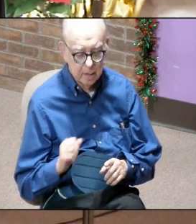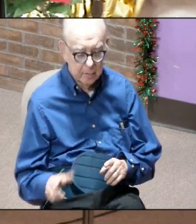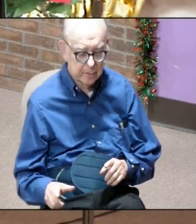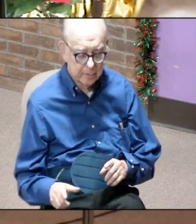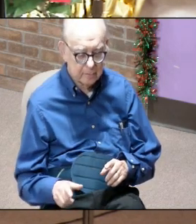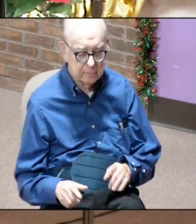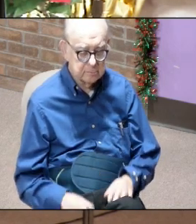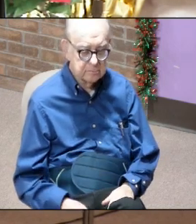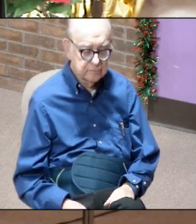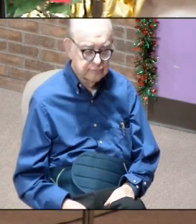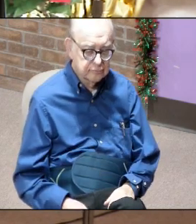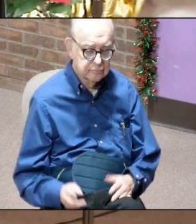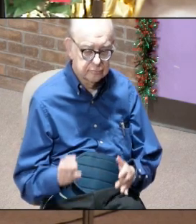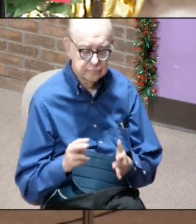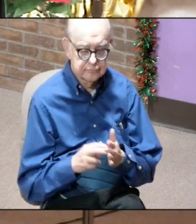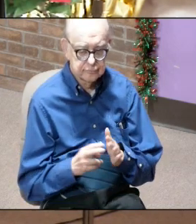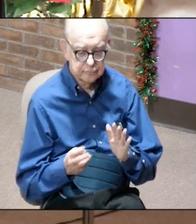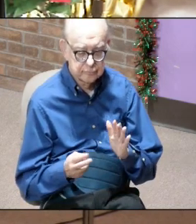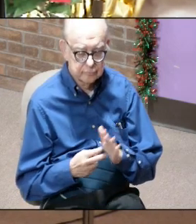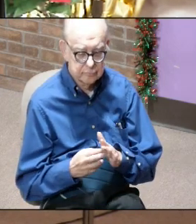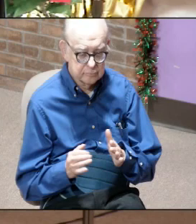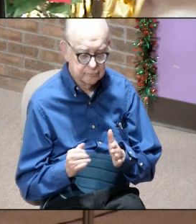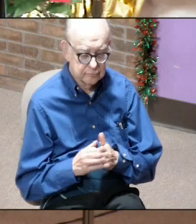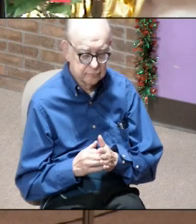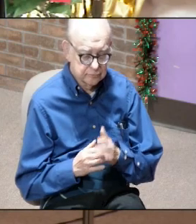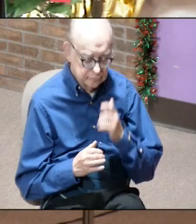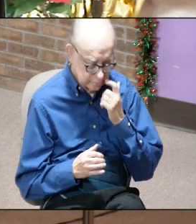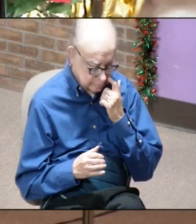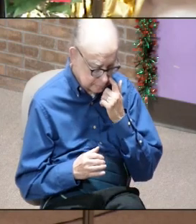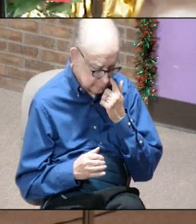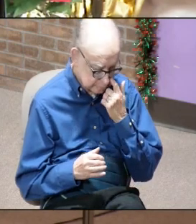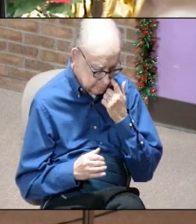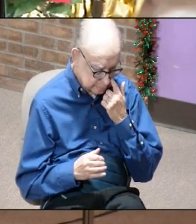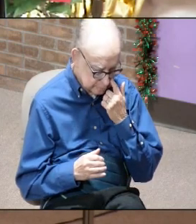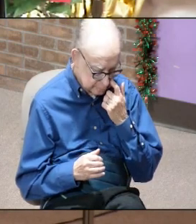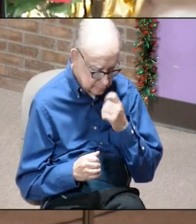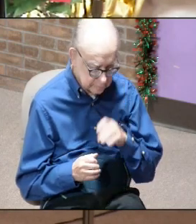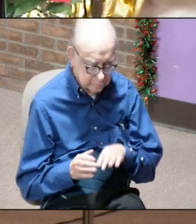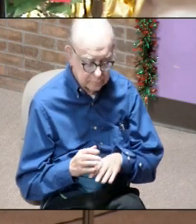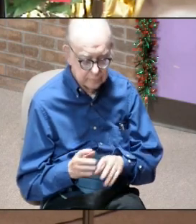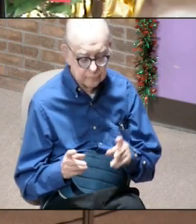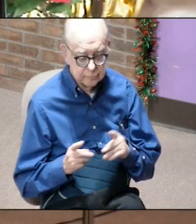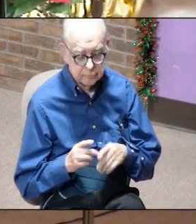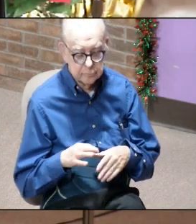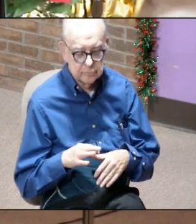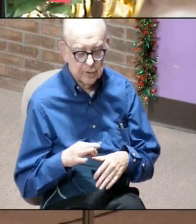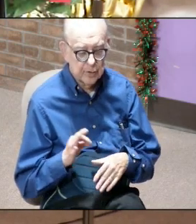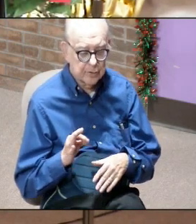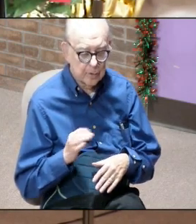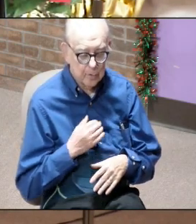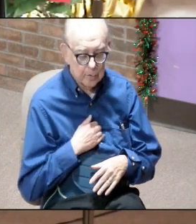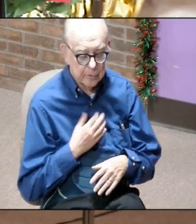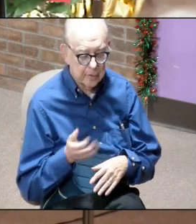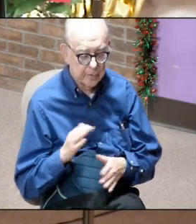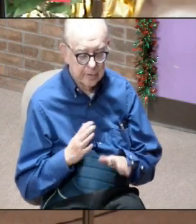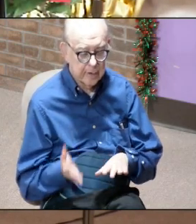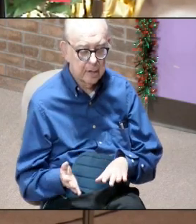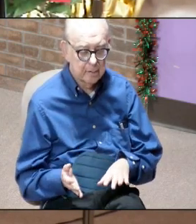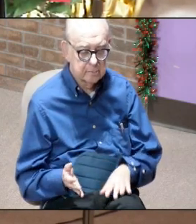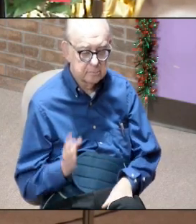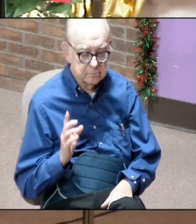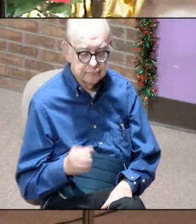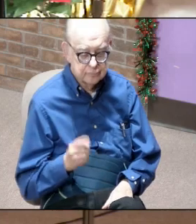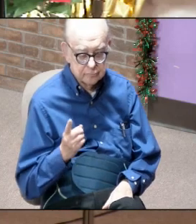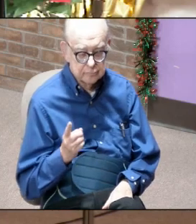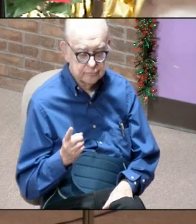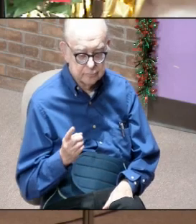Meaning that the grave or even this realm was the souls of the dead. And you need